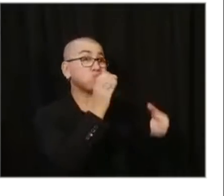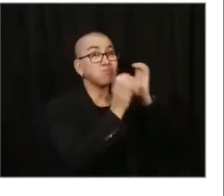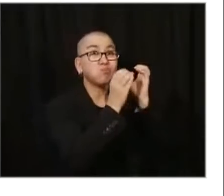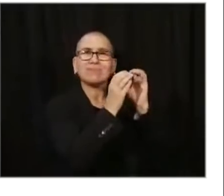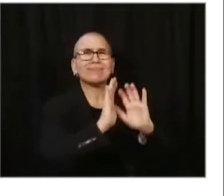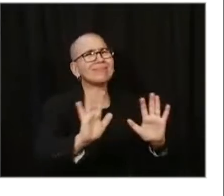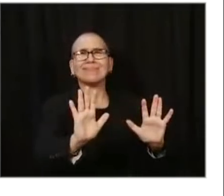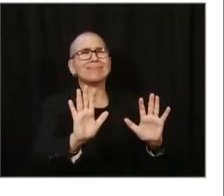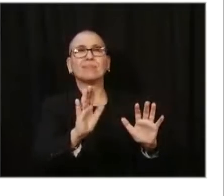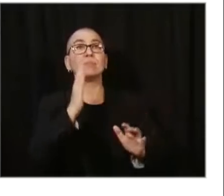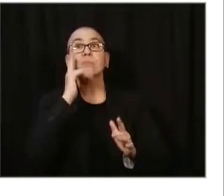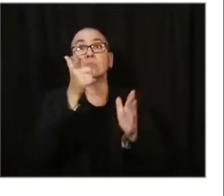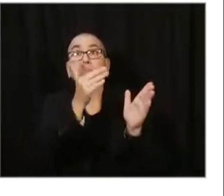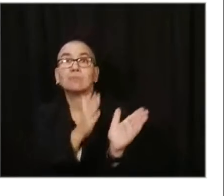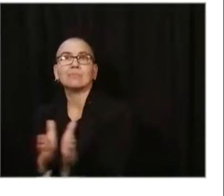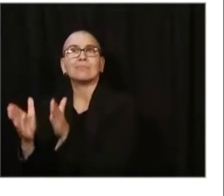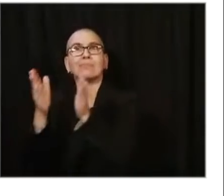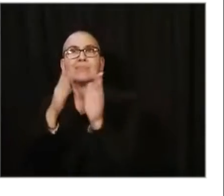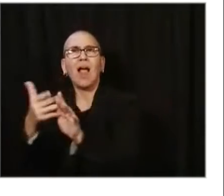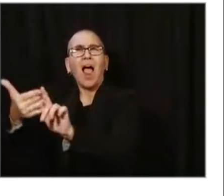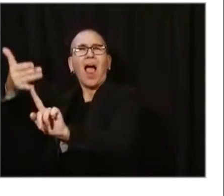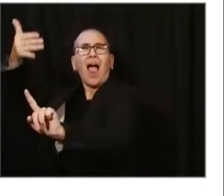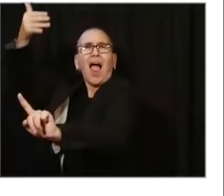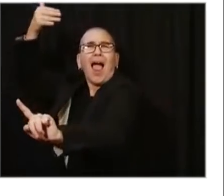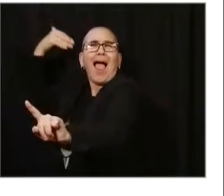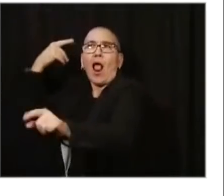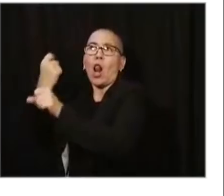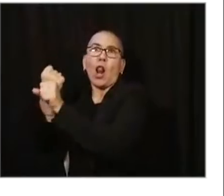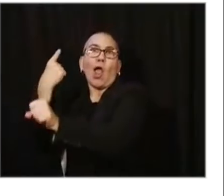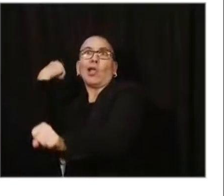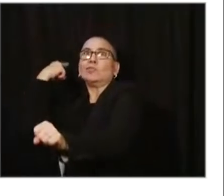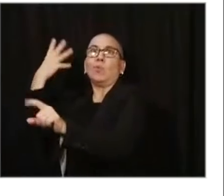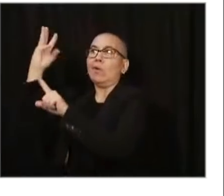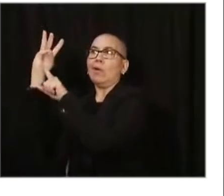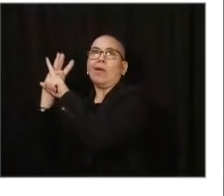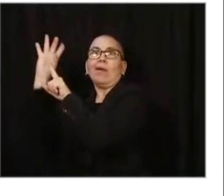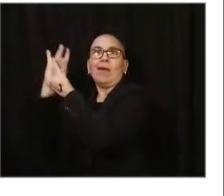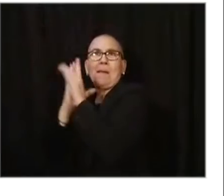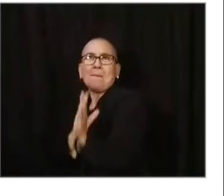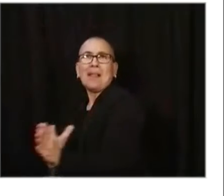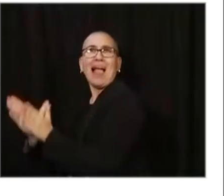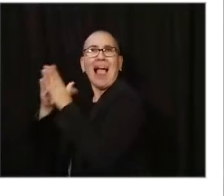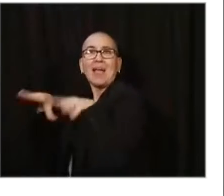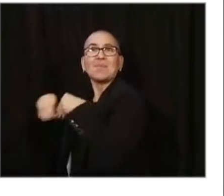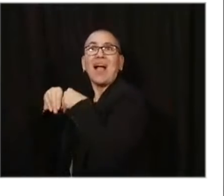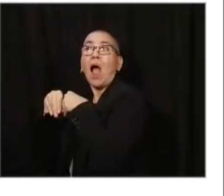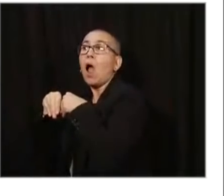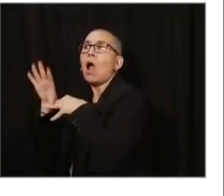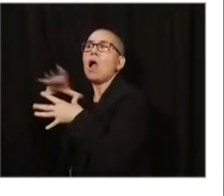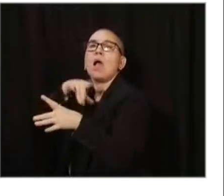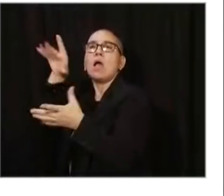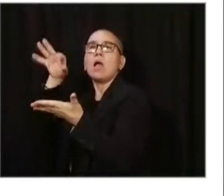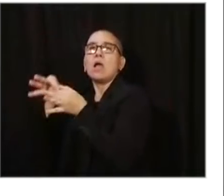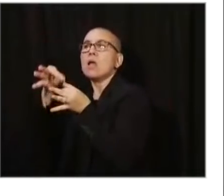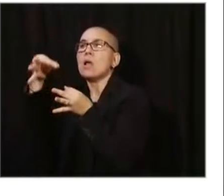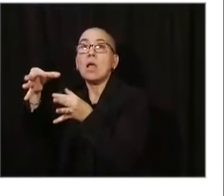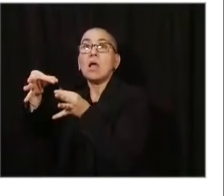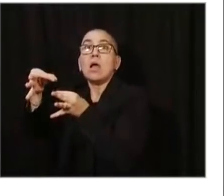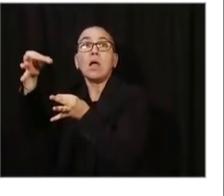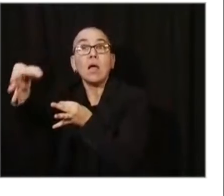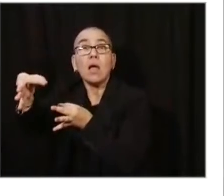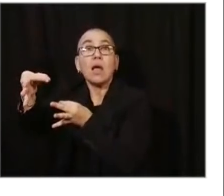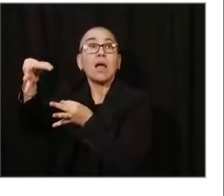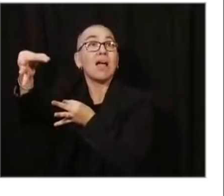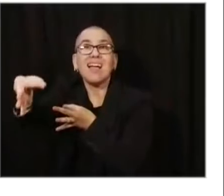You've planned it since we made some of those changes. Our intention is not to make that difficult for you. It's to make that day